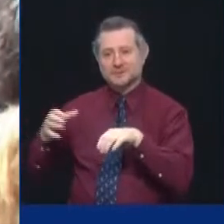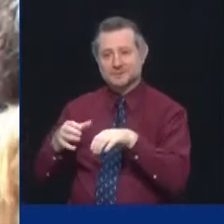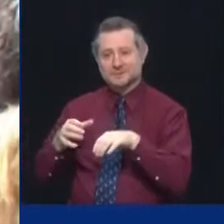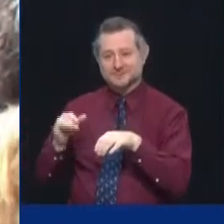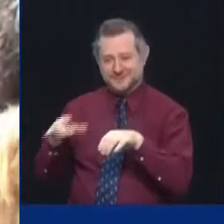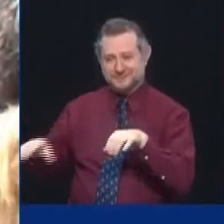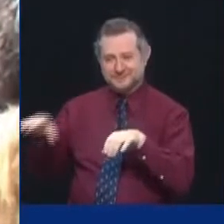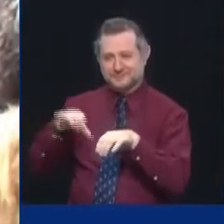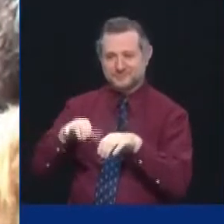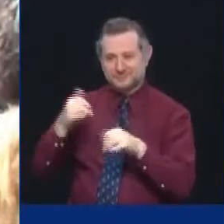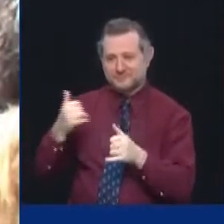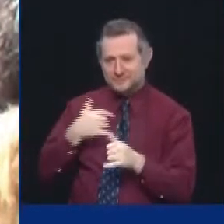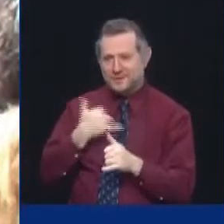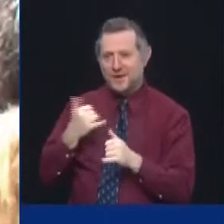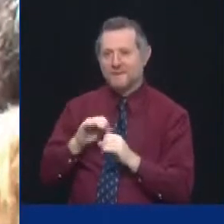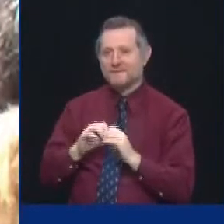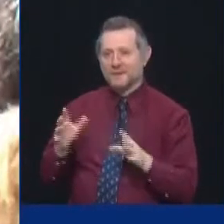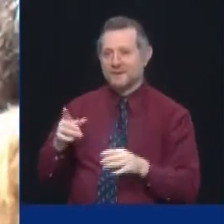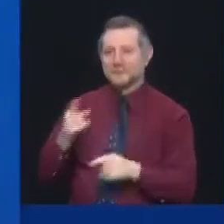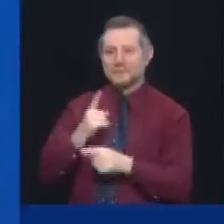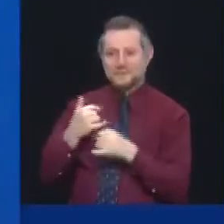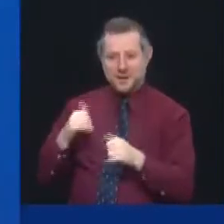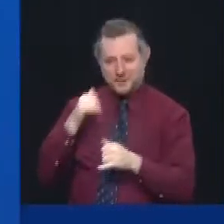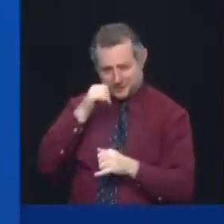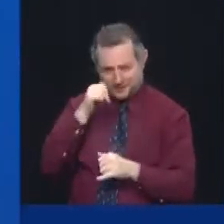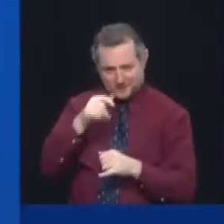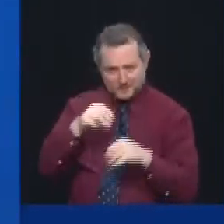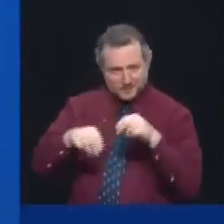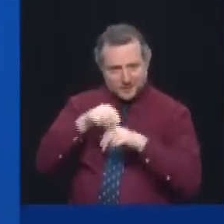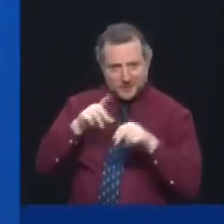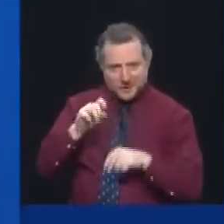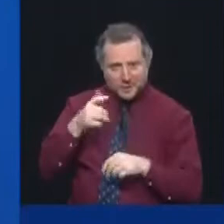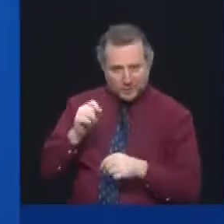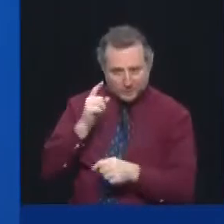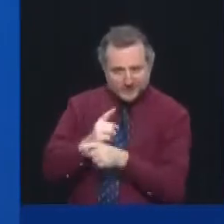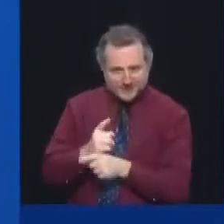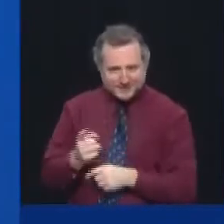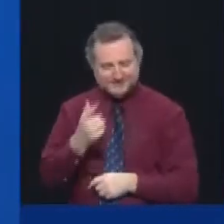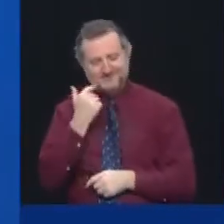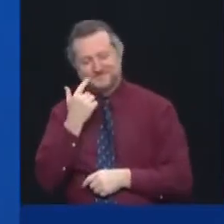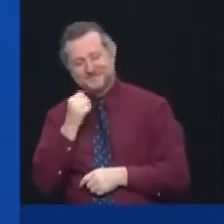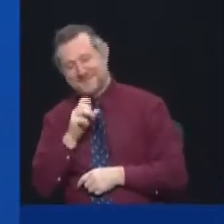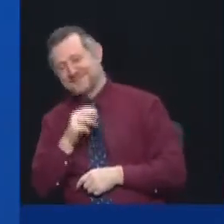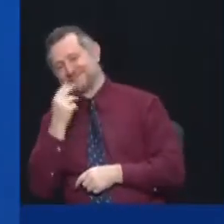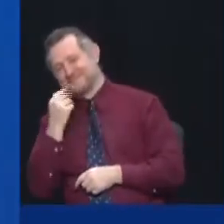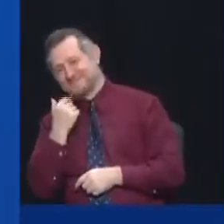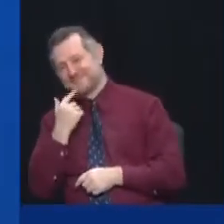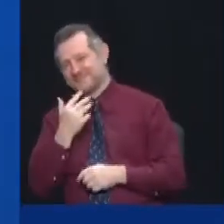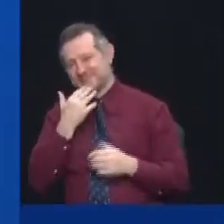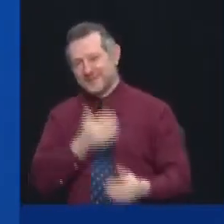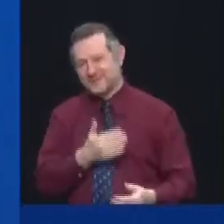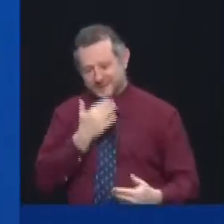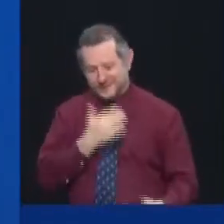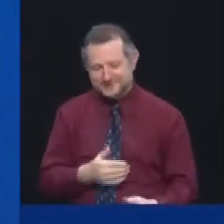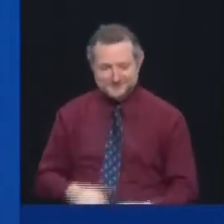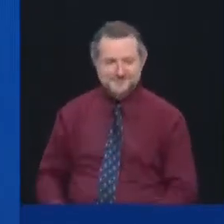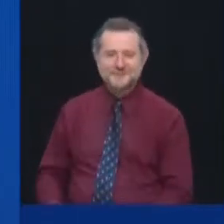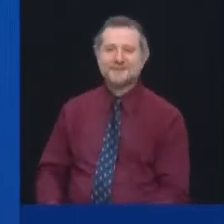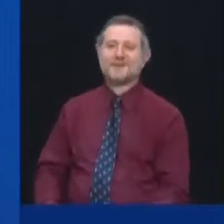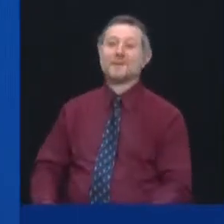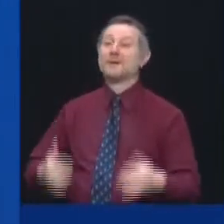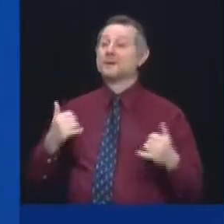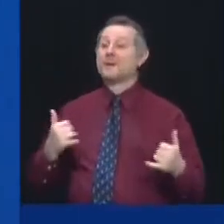entranceway. We can do much, much better than that. There's two phases to the new High Line